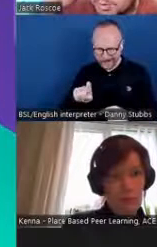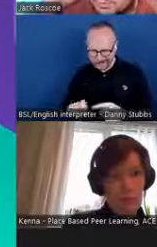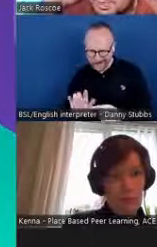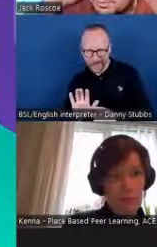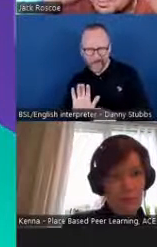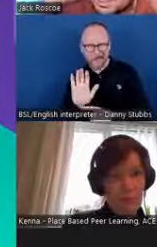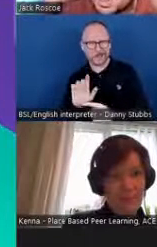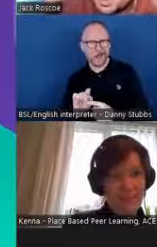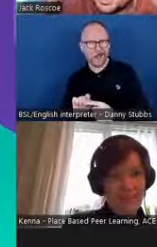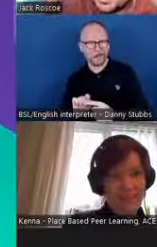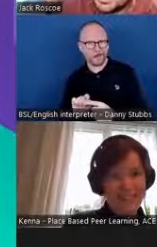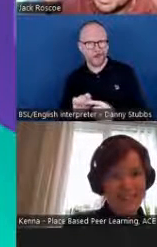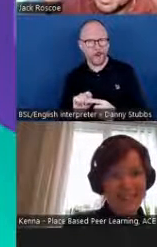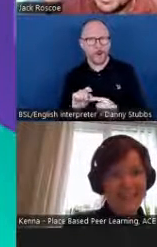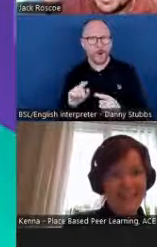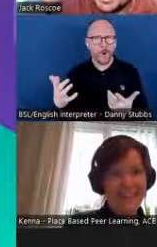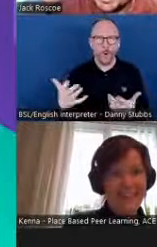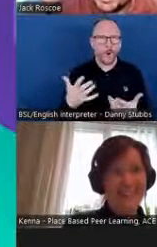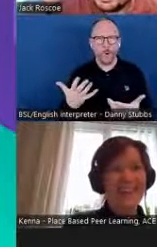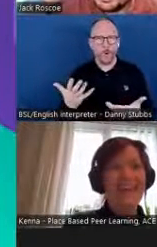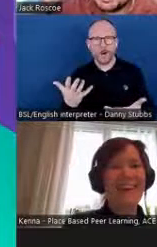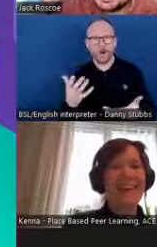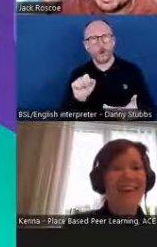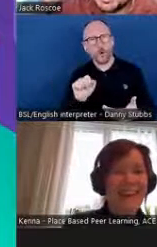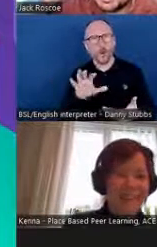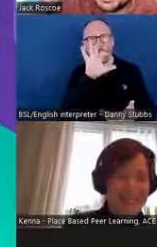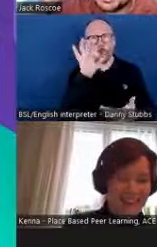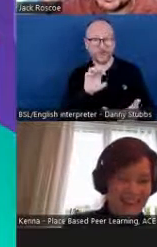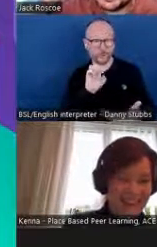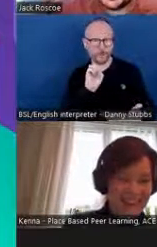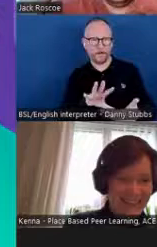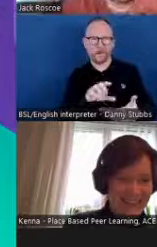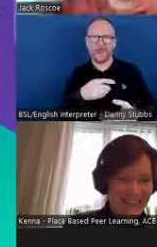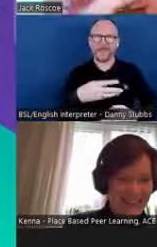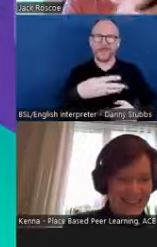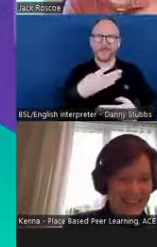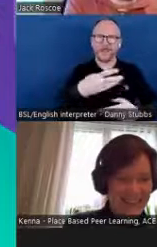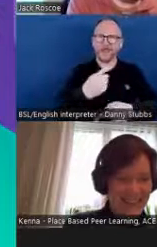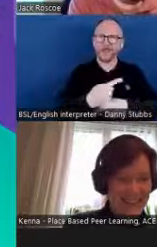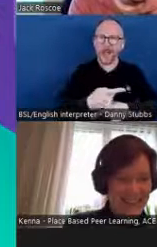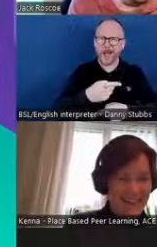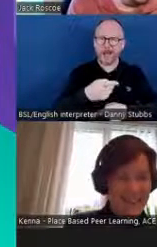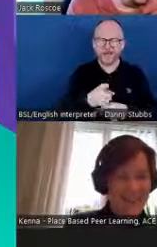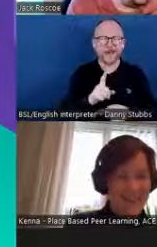need to swap over my headphones. I can't hear anything. So bear with me for a few seconds.